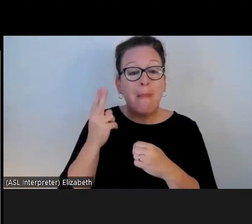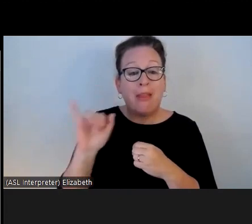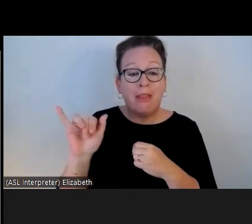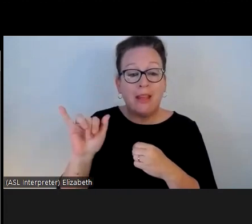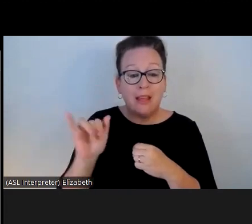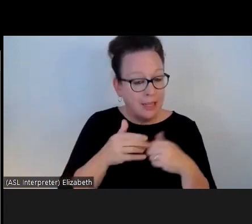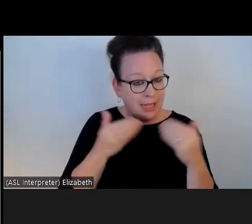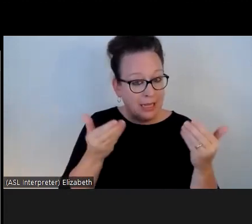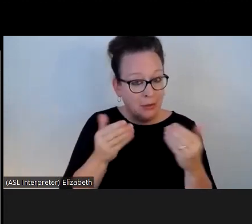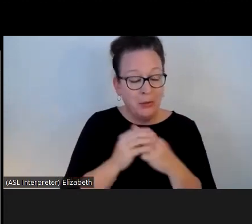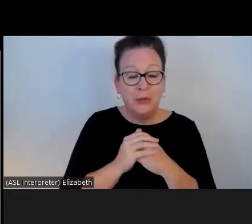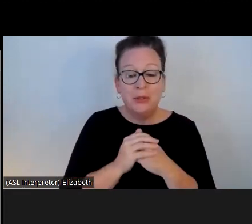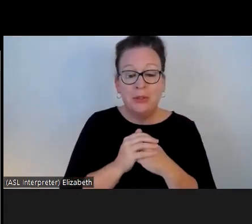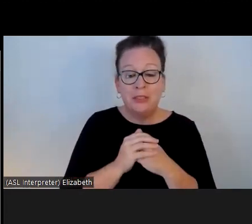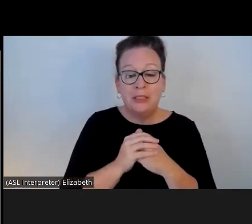Here.